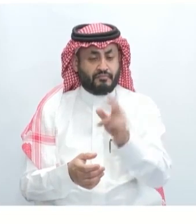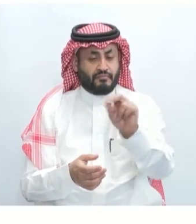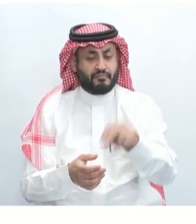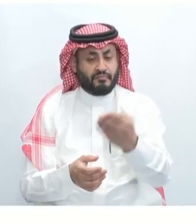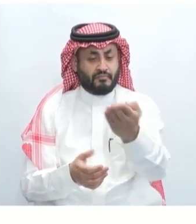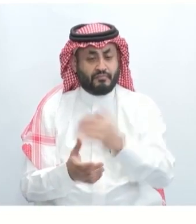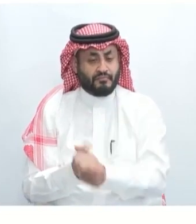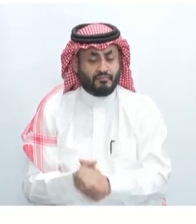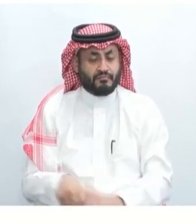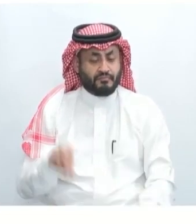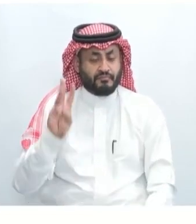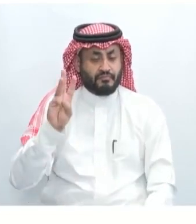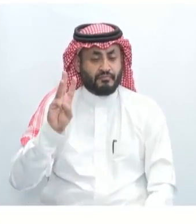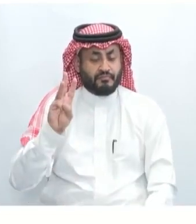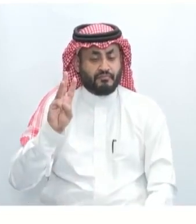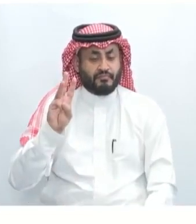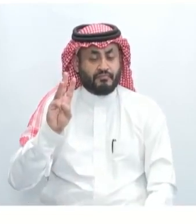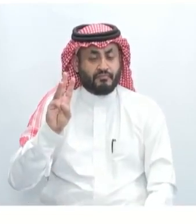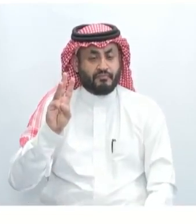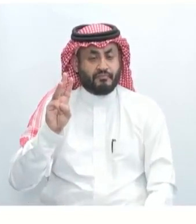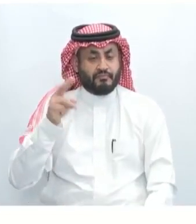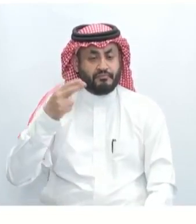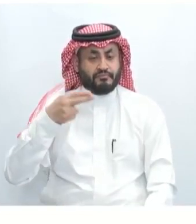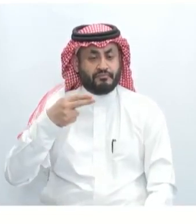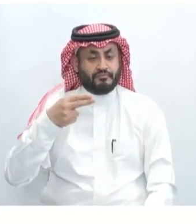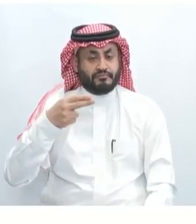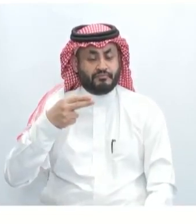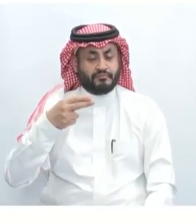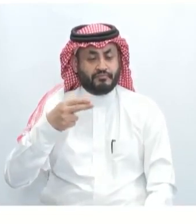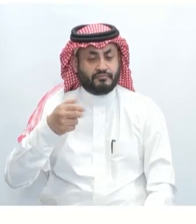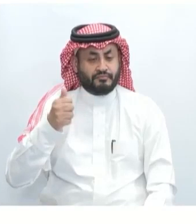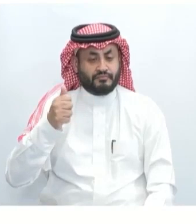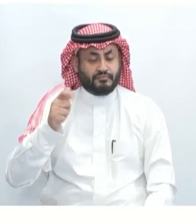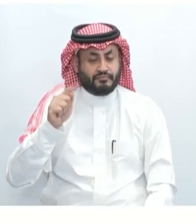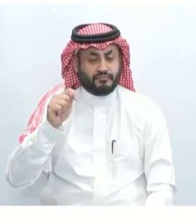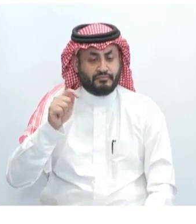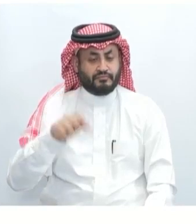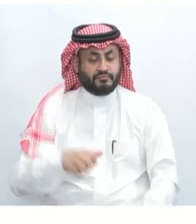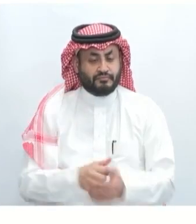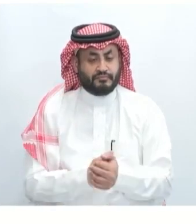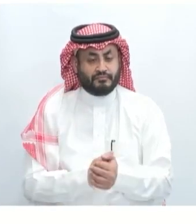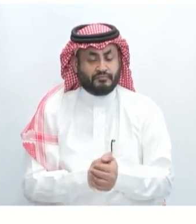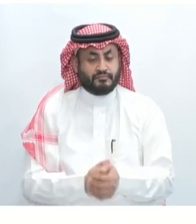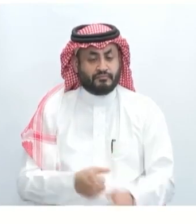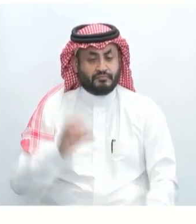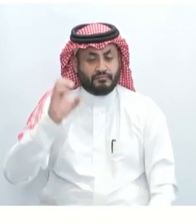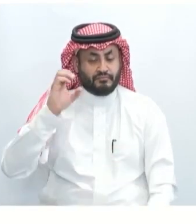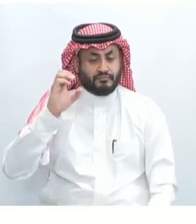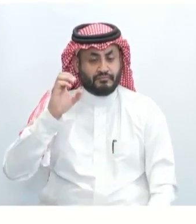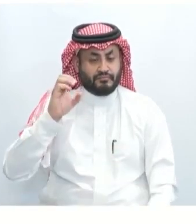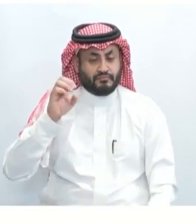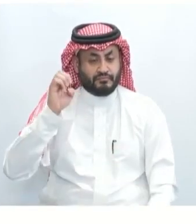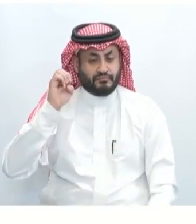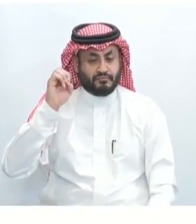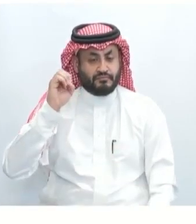So what? Capital W here, small h, A, T, what? Then we have